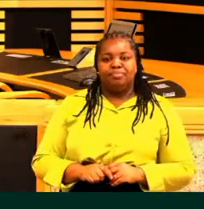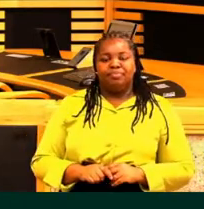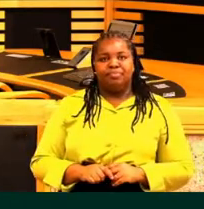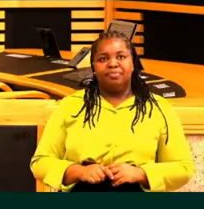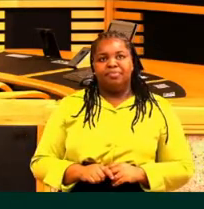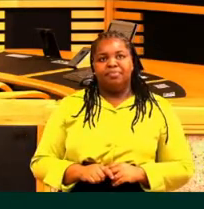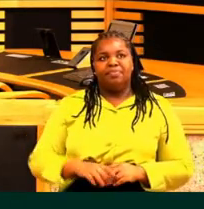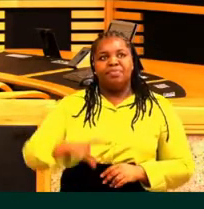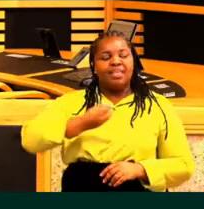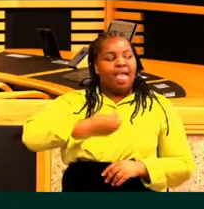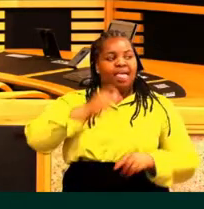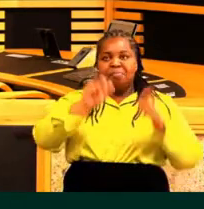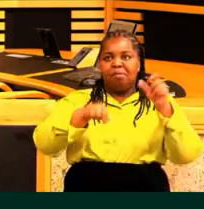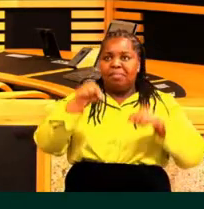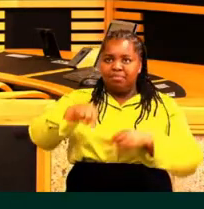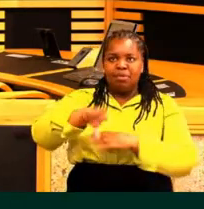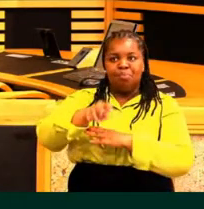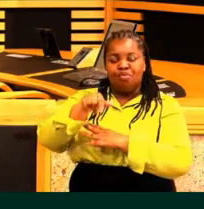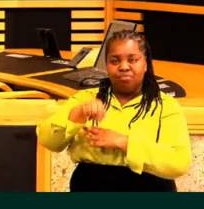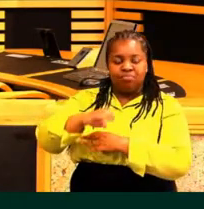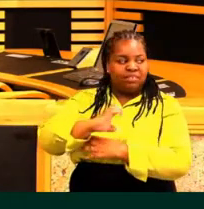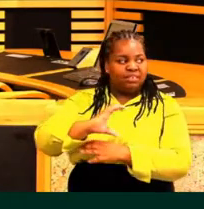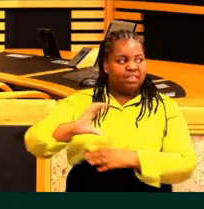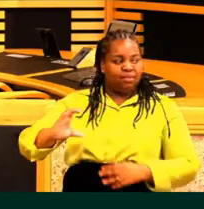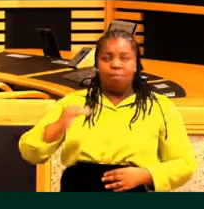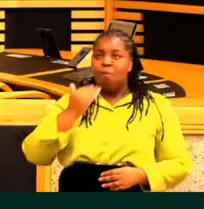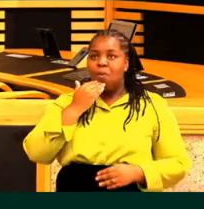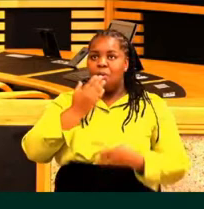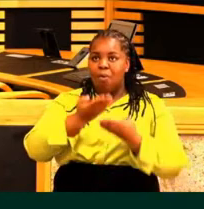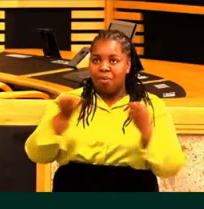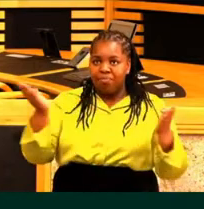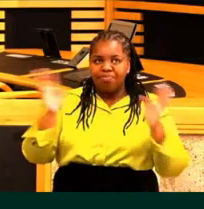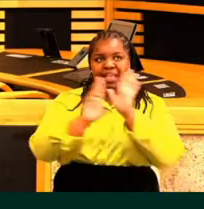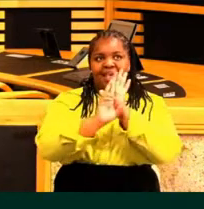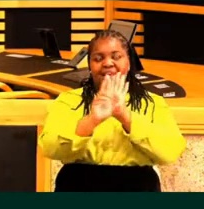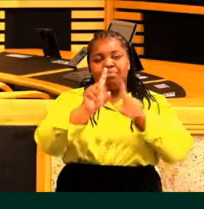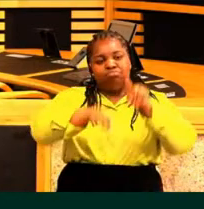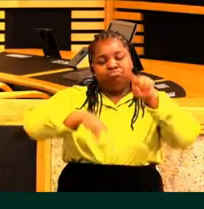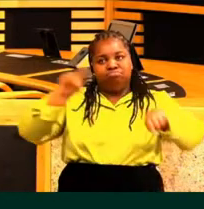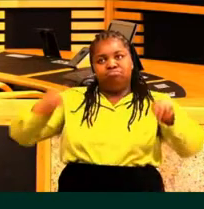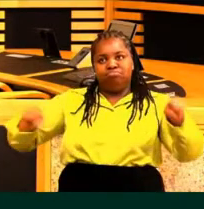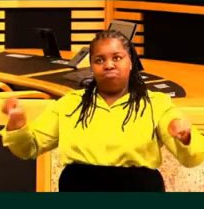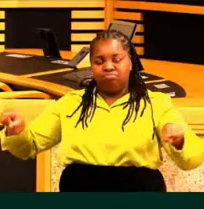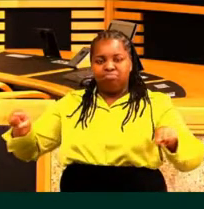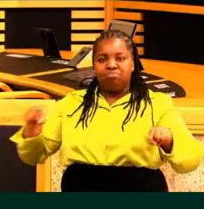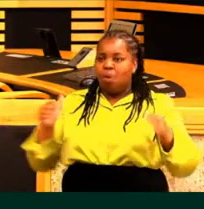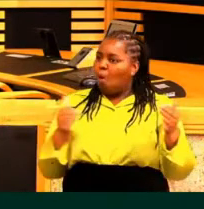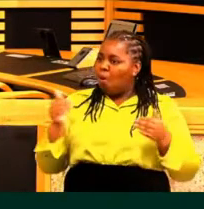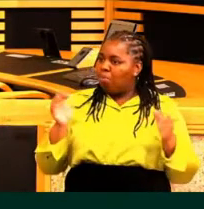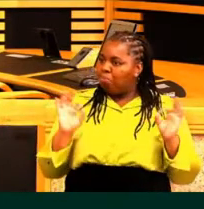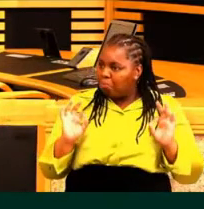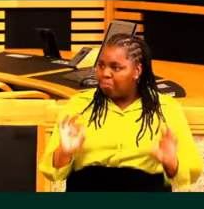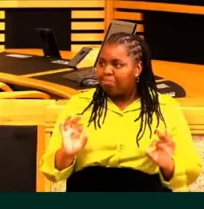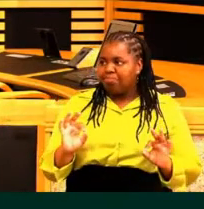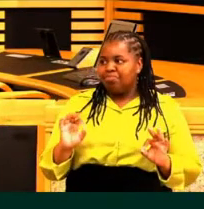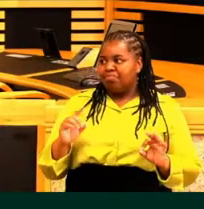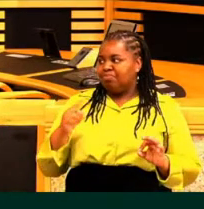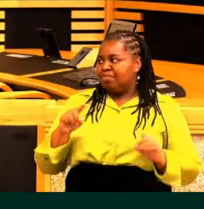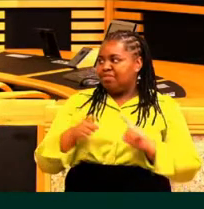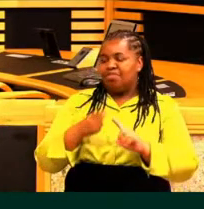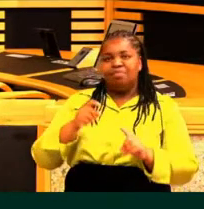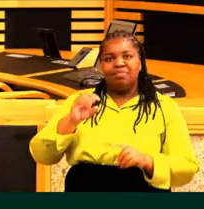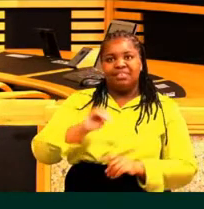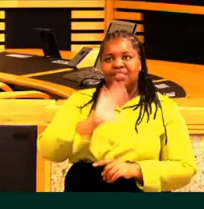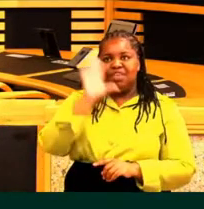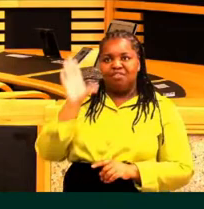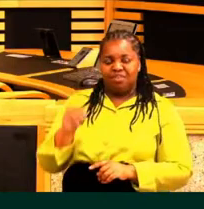young people of the province in the Eastern Cape are representing various formations organized Under the Umbrella of the South